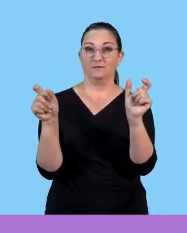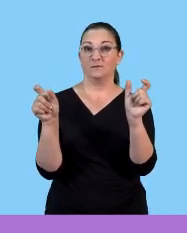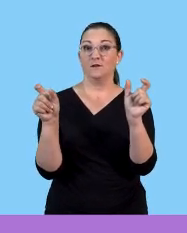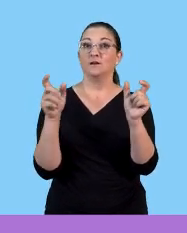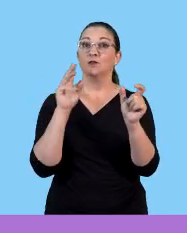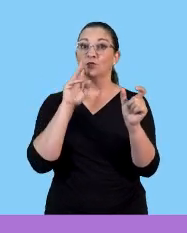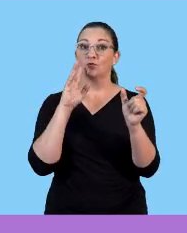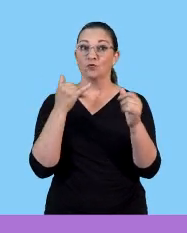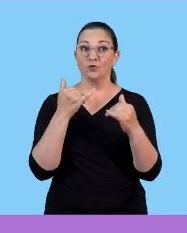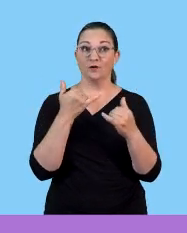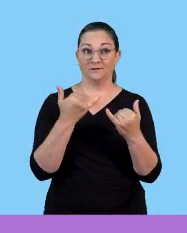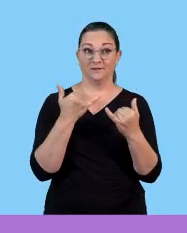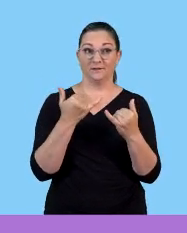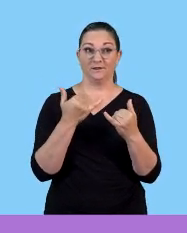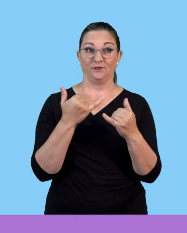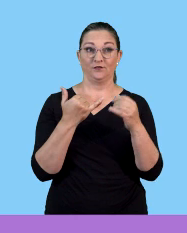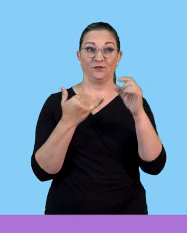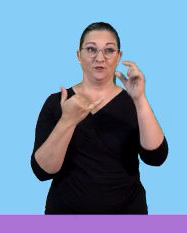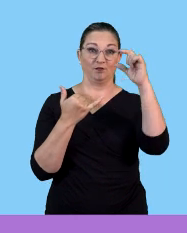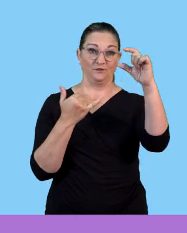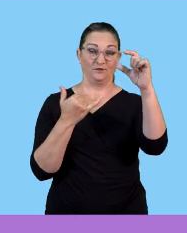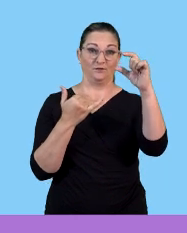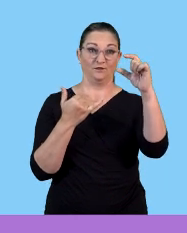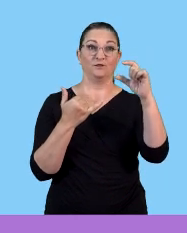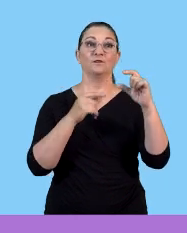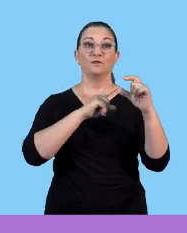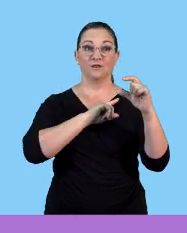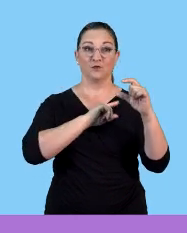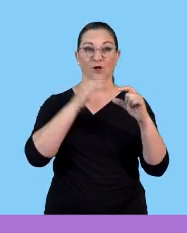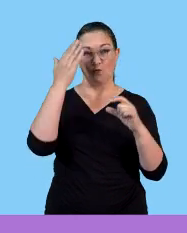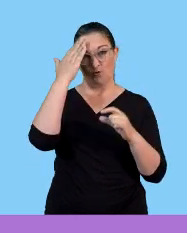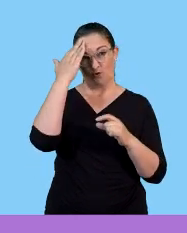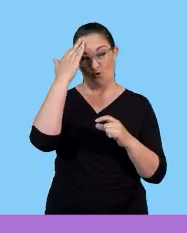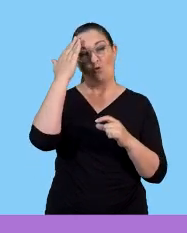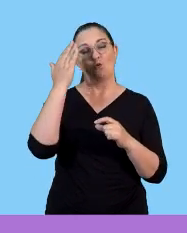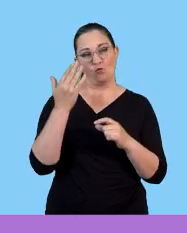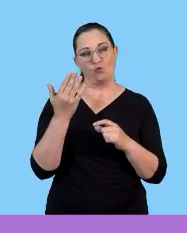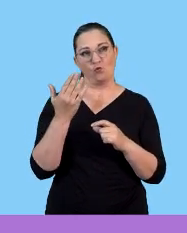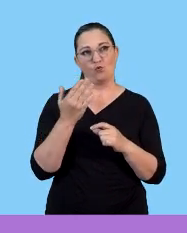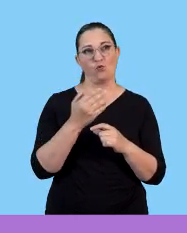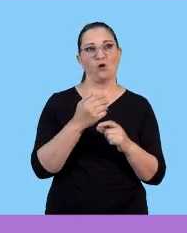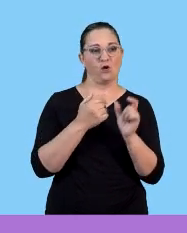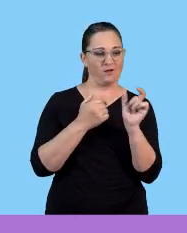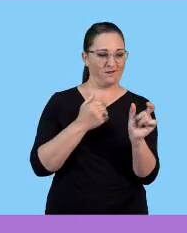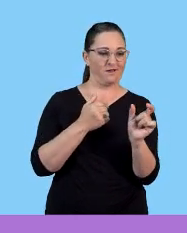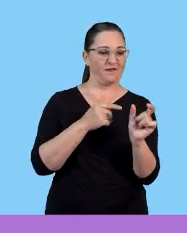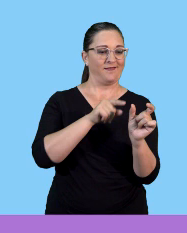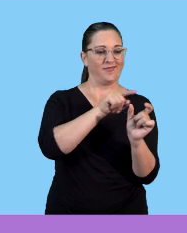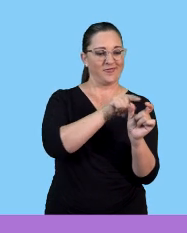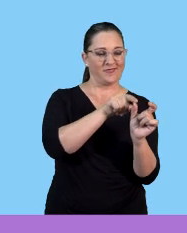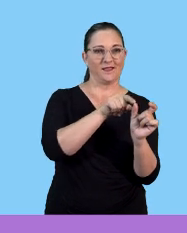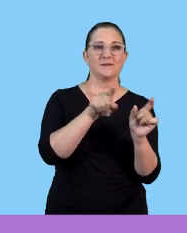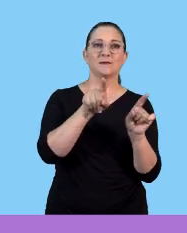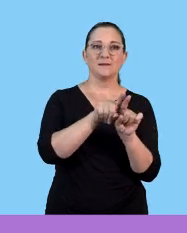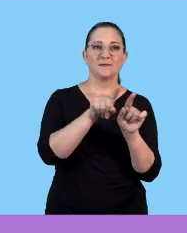across, come on now, there you go, that piece in terms of the length. So we've got to see, okay, fine, if you look again, there's the same